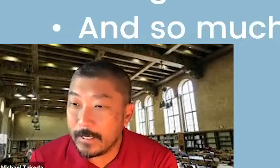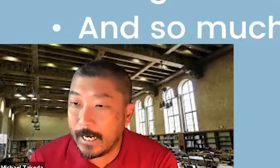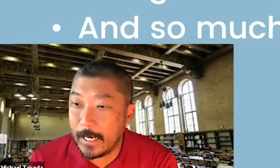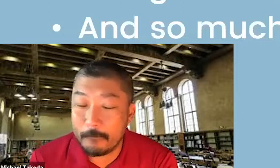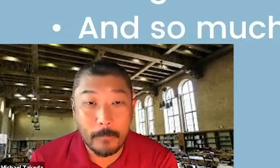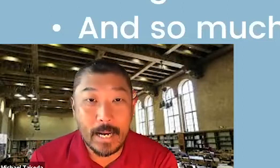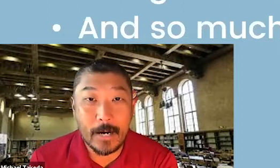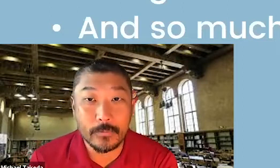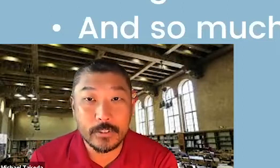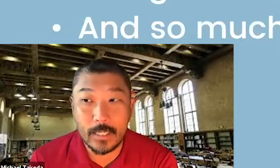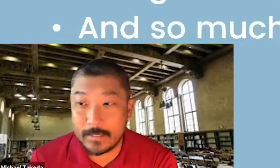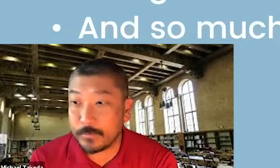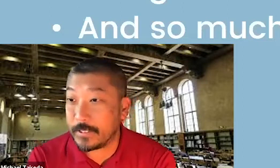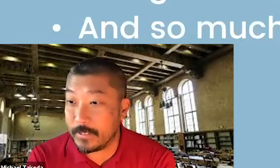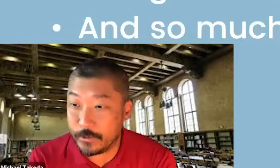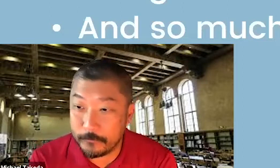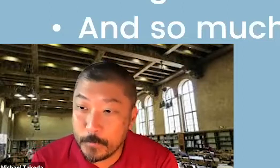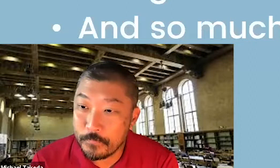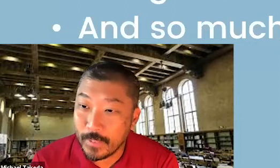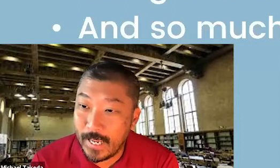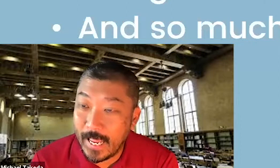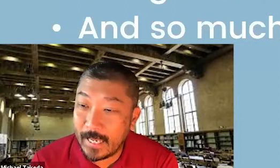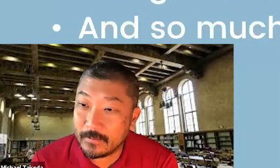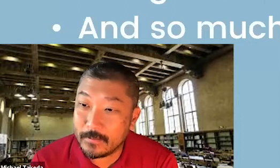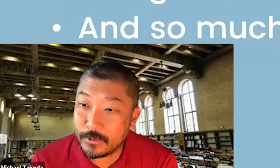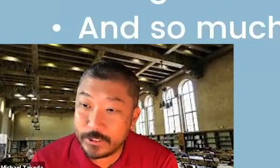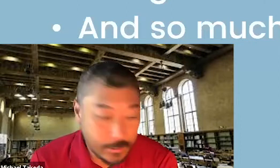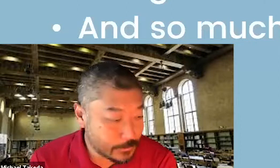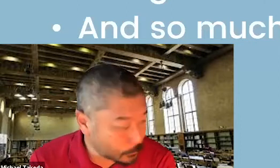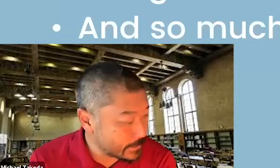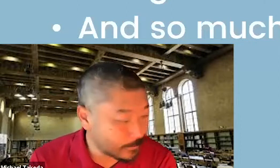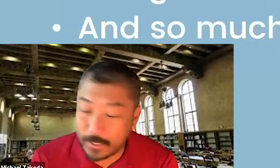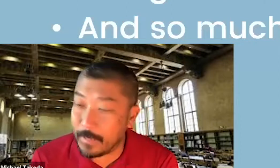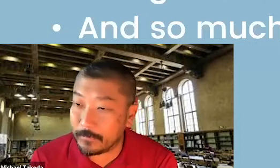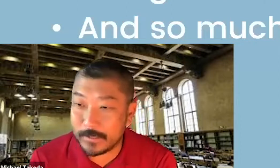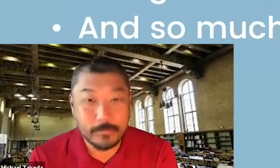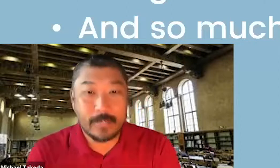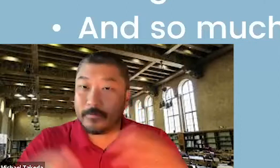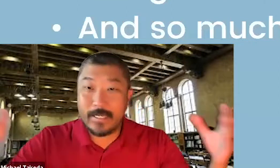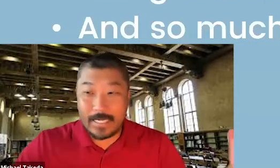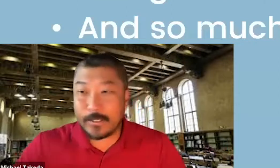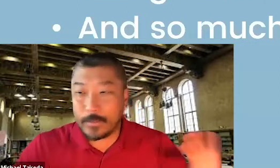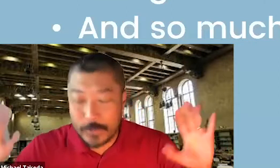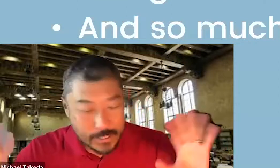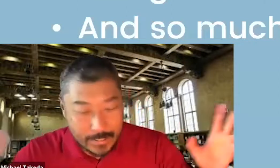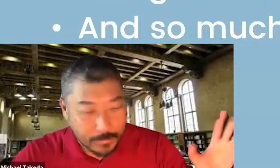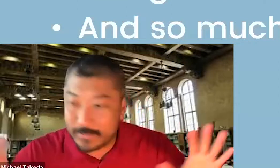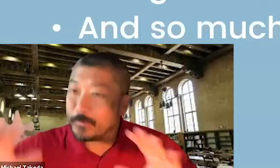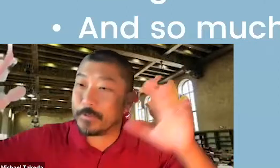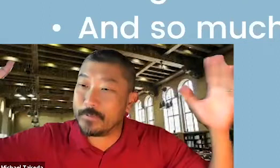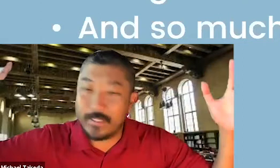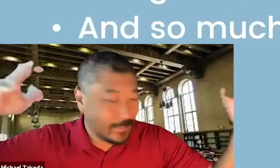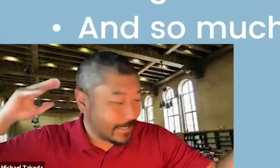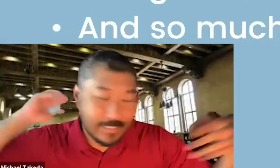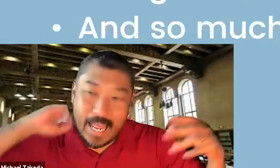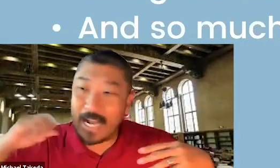morning about this presentation. And she told me something about some kind of, I still don't understand it, but some